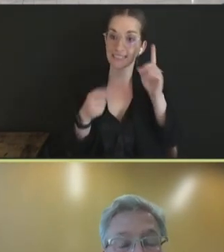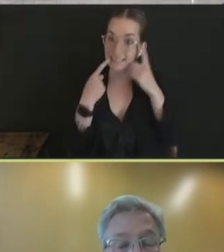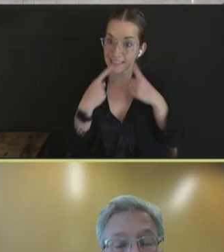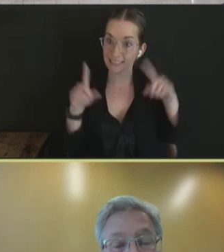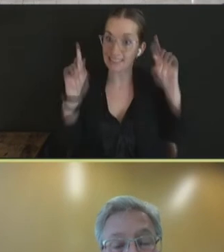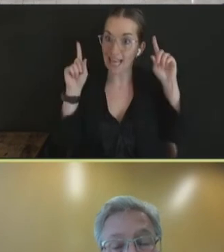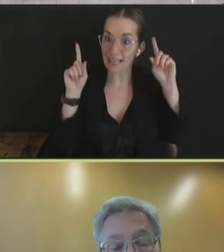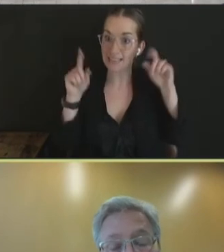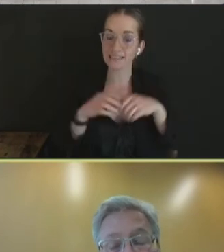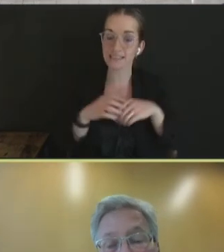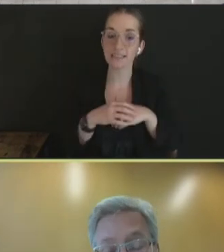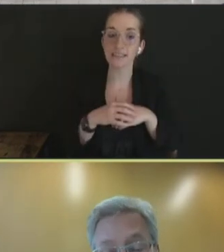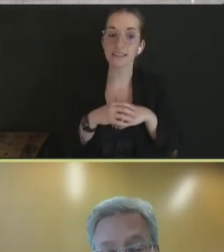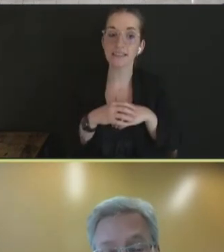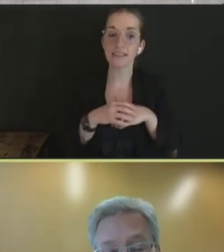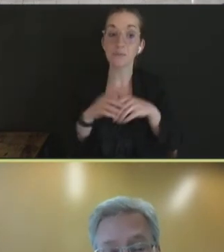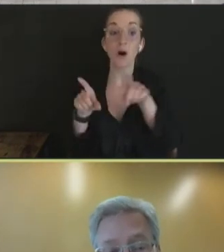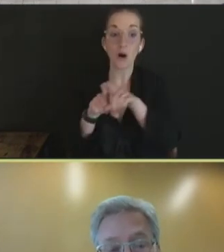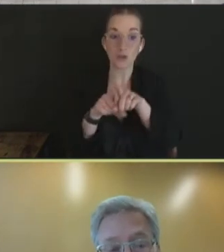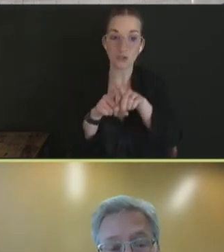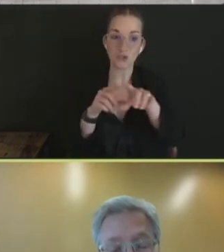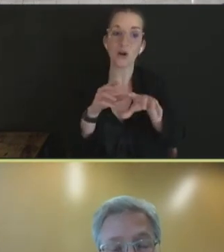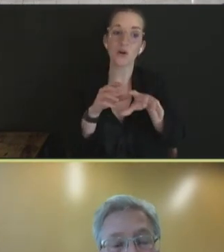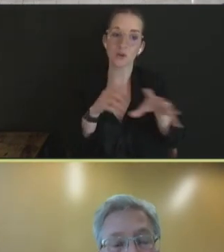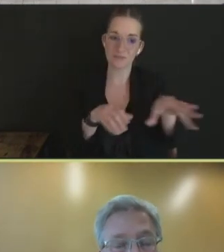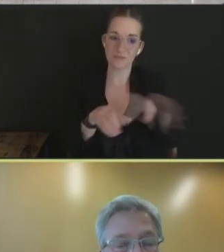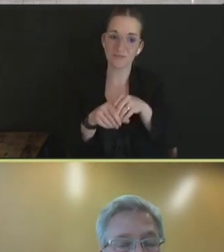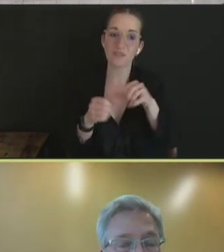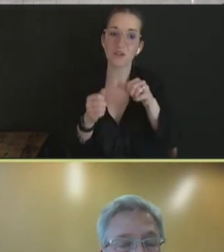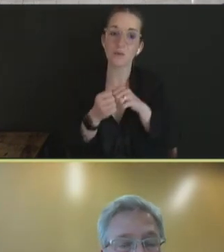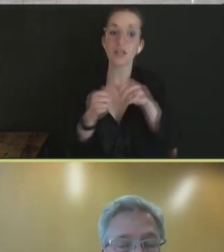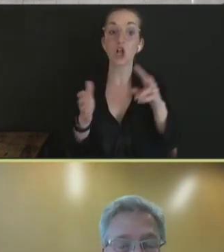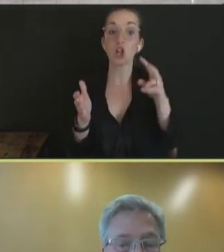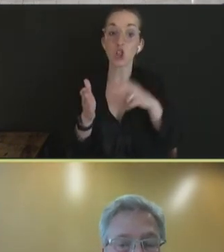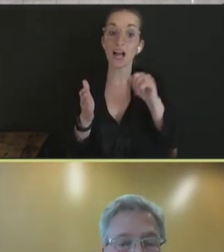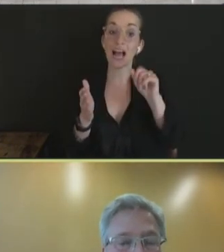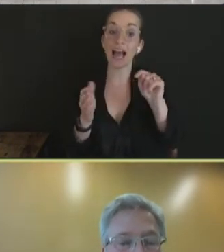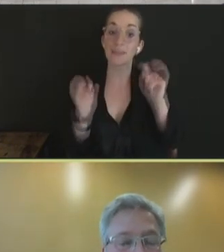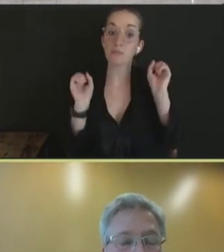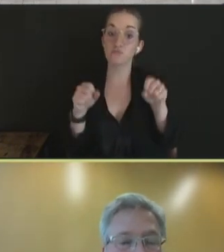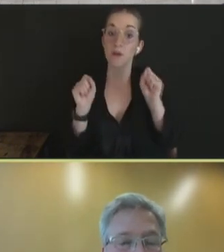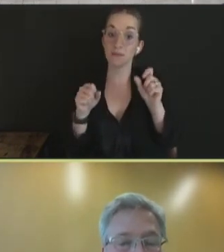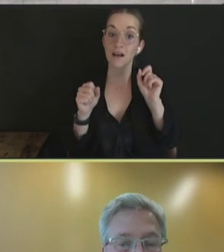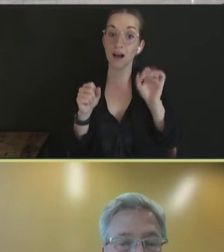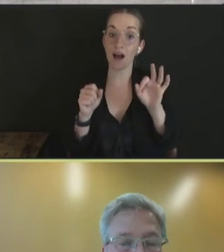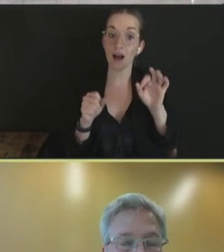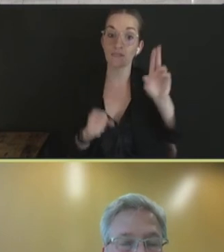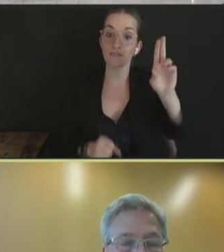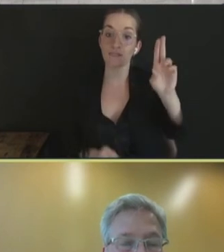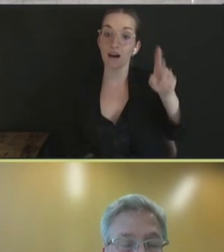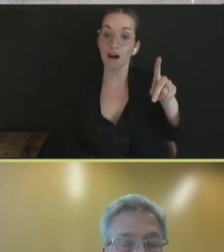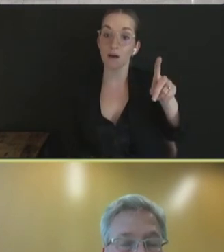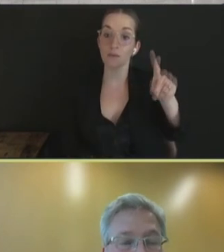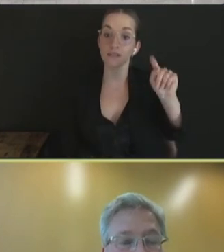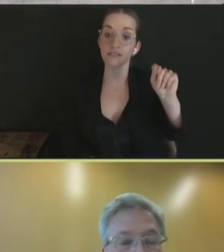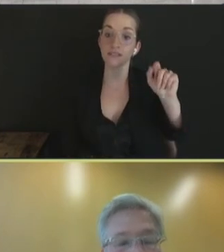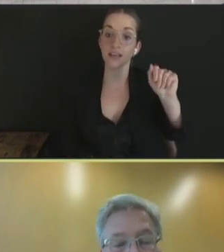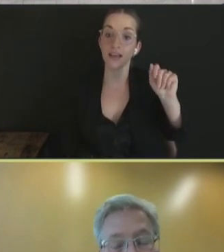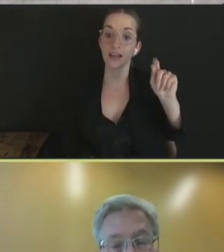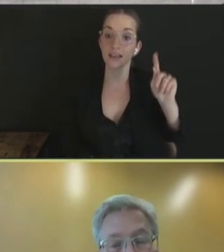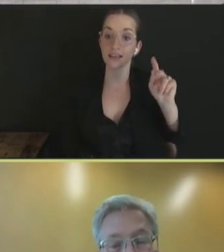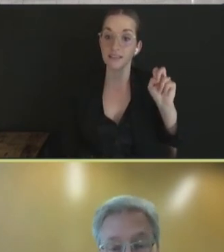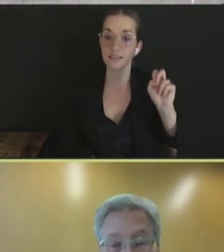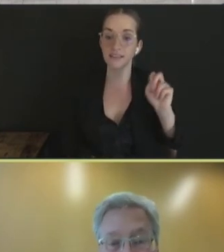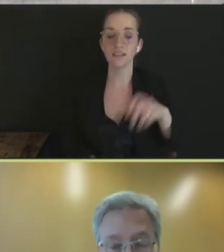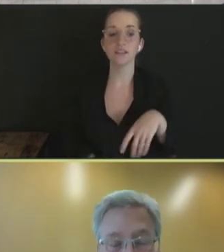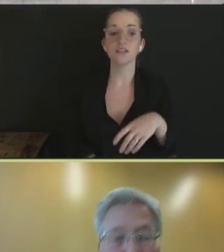that was looking at the probability of uptake. So what we wanted to see is what would